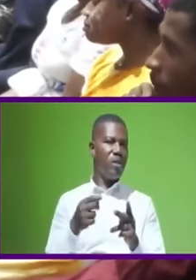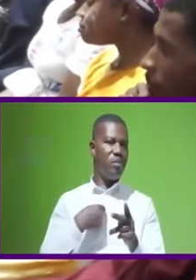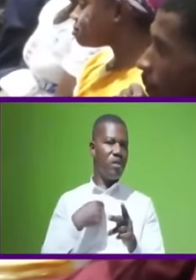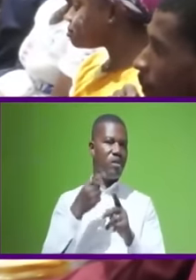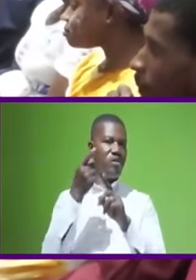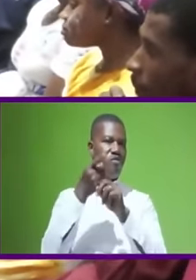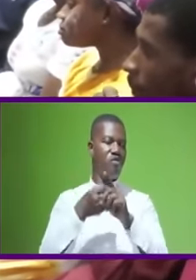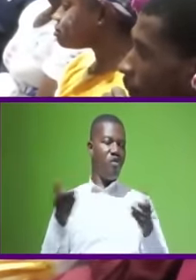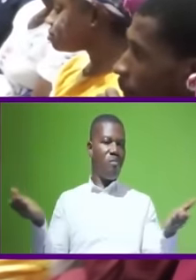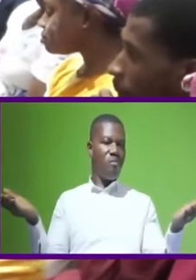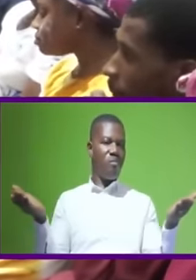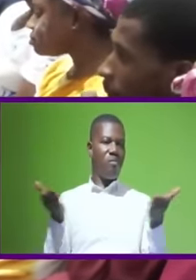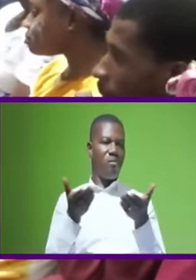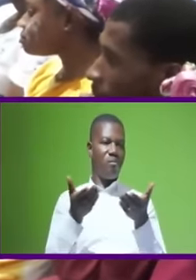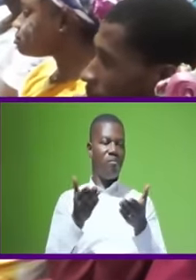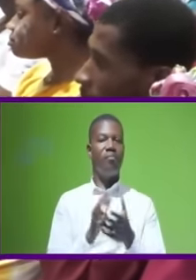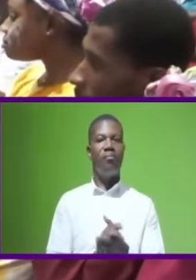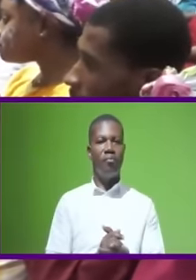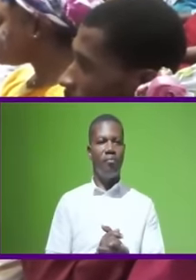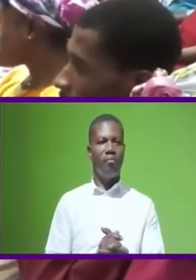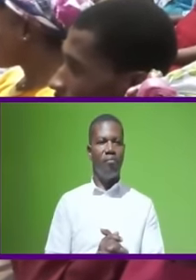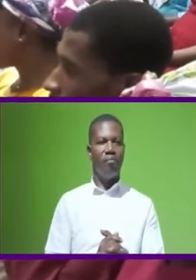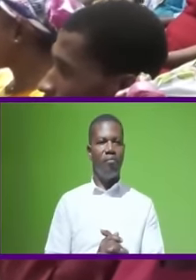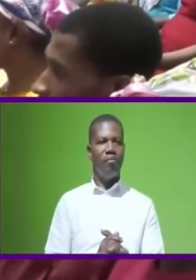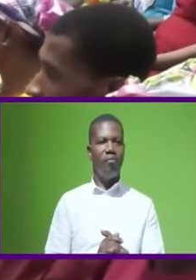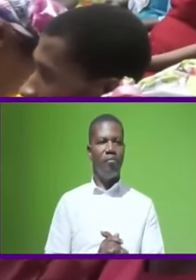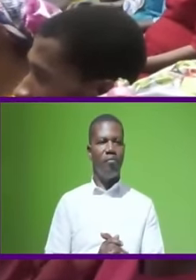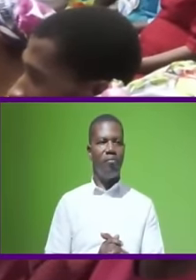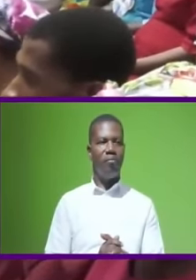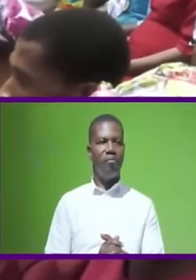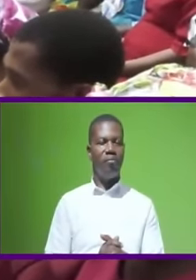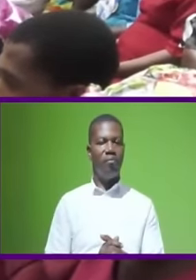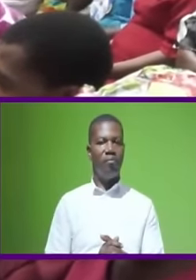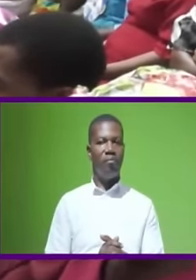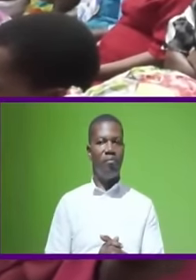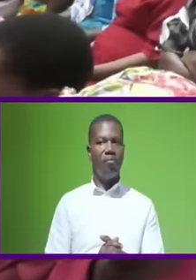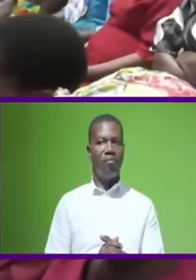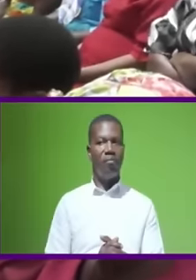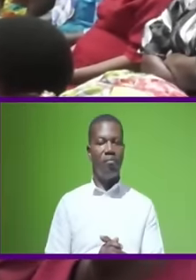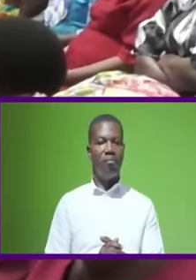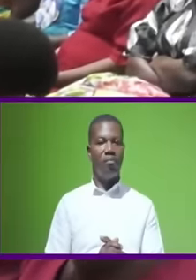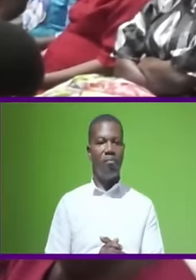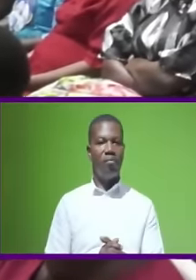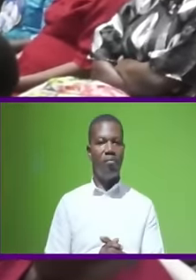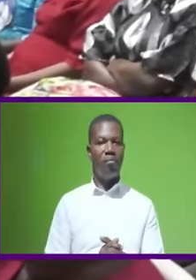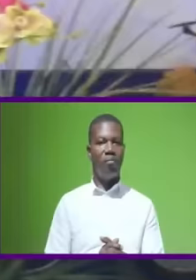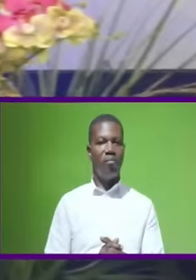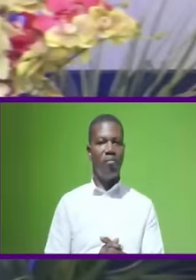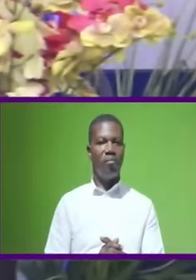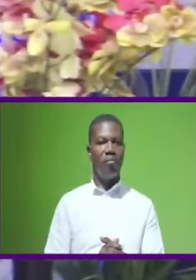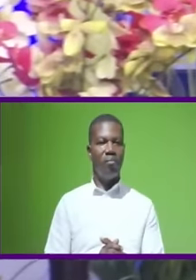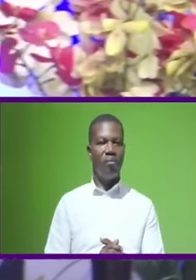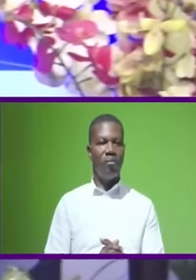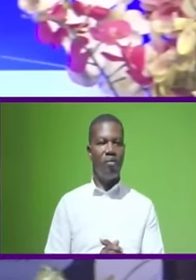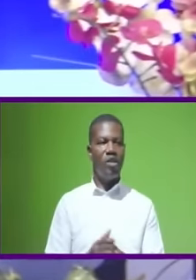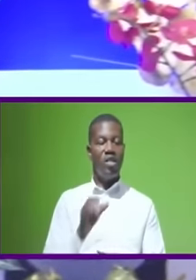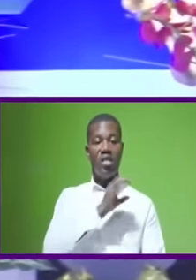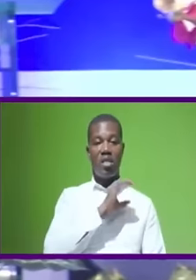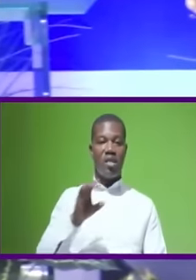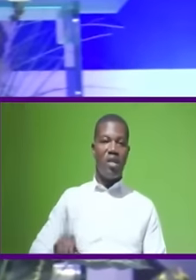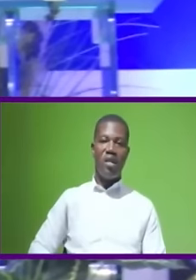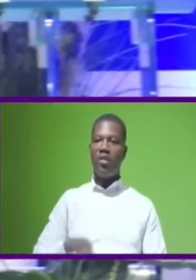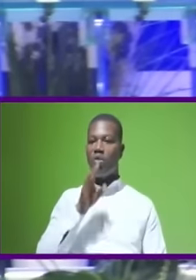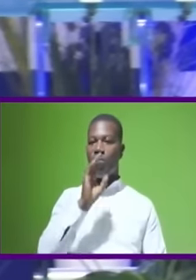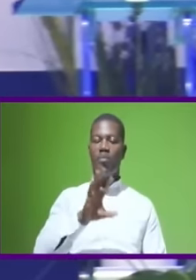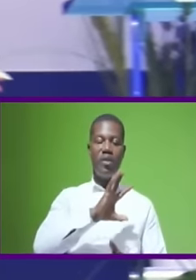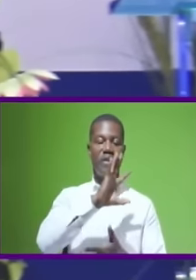or possessed belong to them. They should tell you where I am coming from. Christ to be the center.